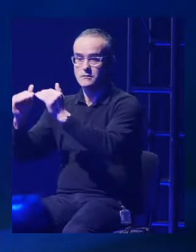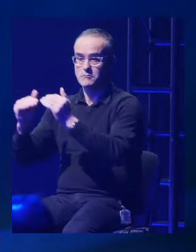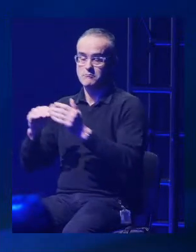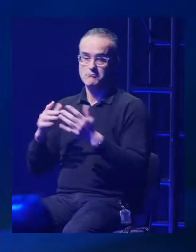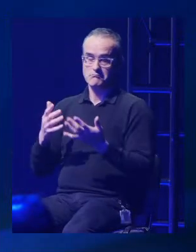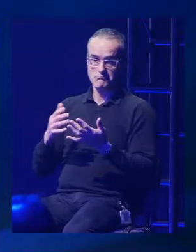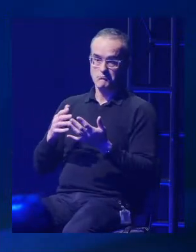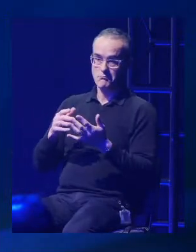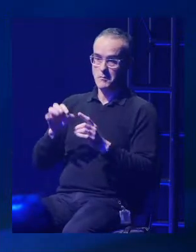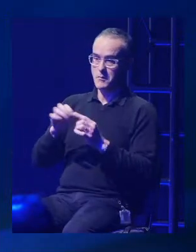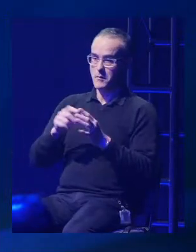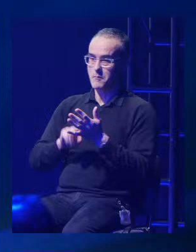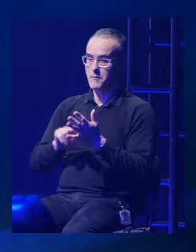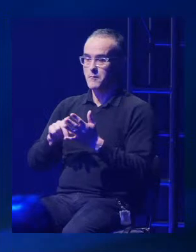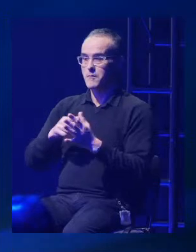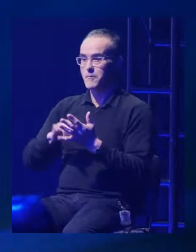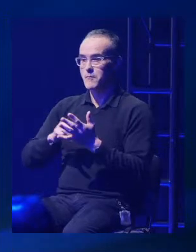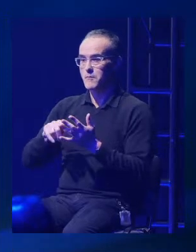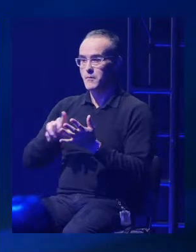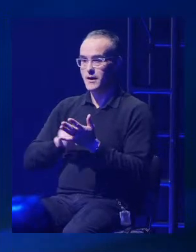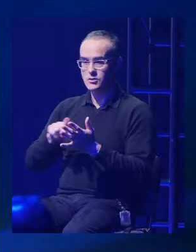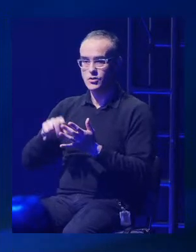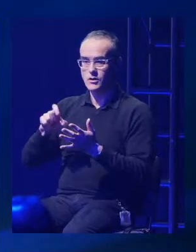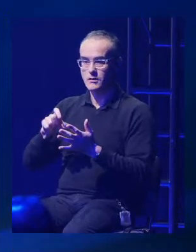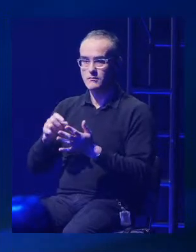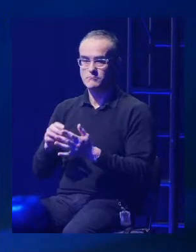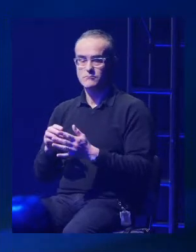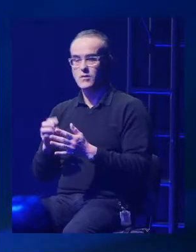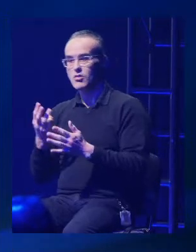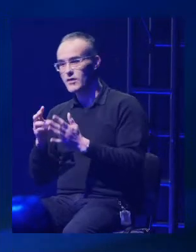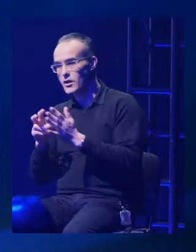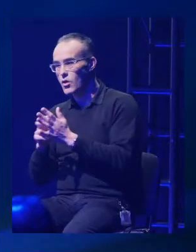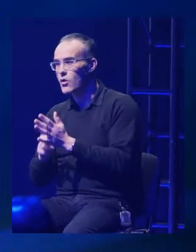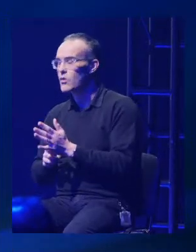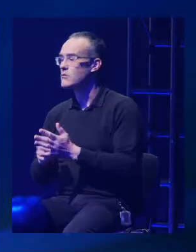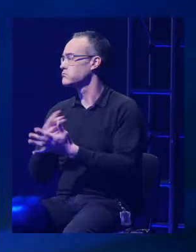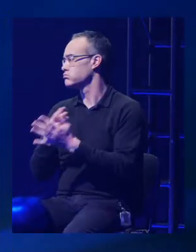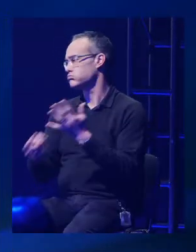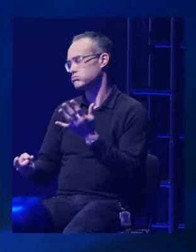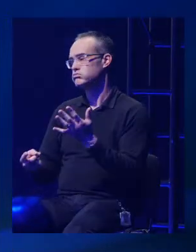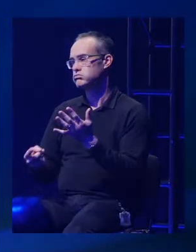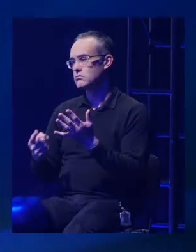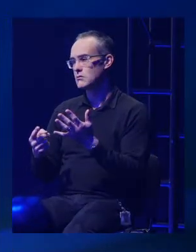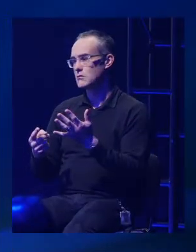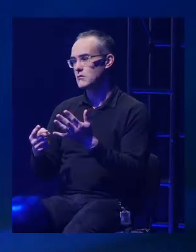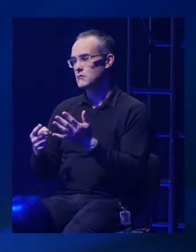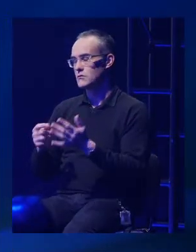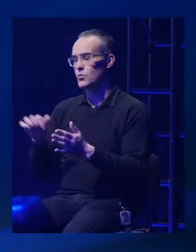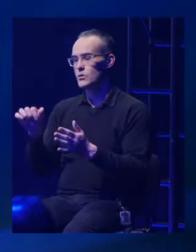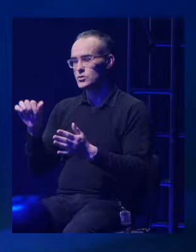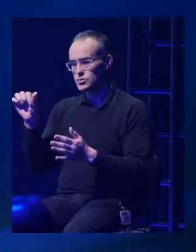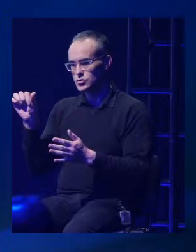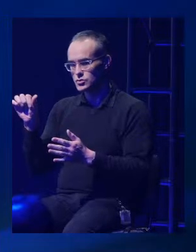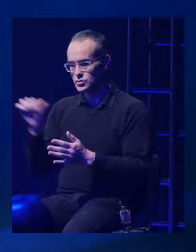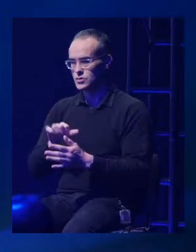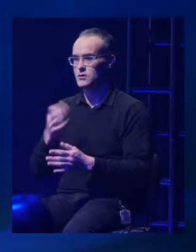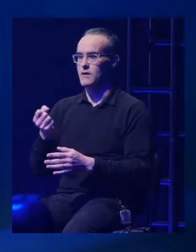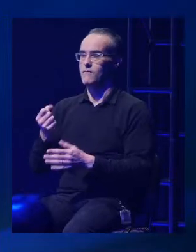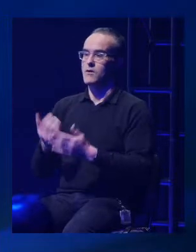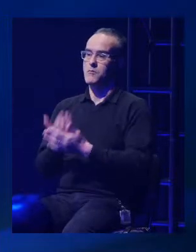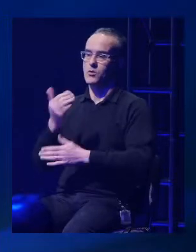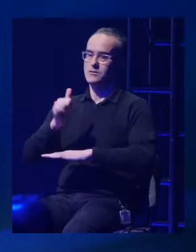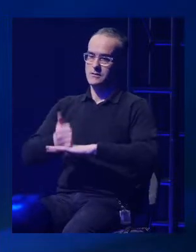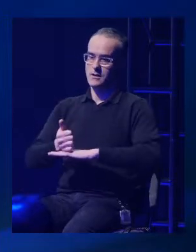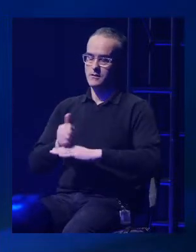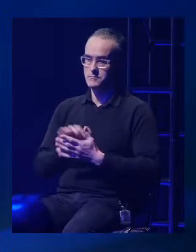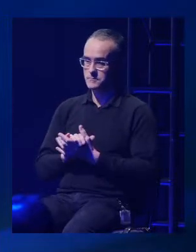S-Log3, Panasonic V-Log, Canon Log3, and so on. These are all considerations that we should have on our modern set. And then how